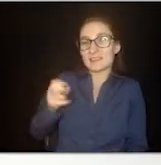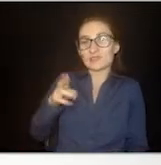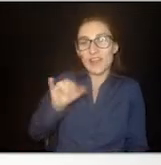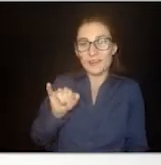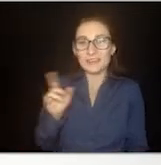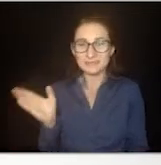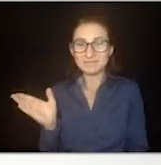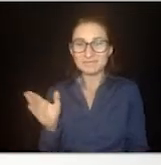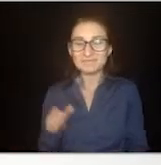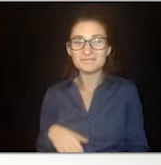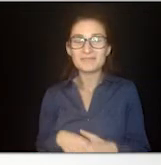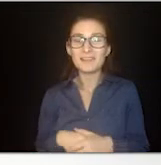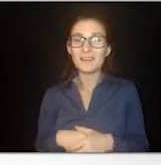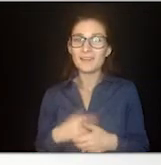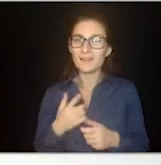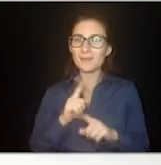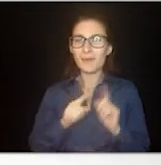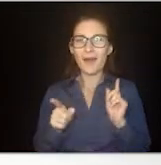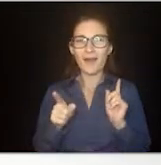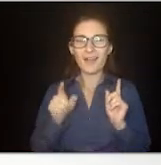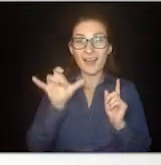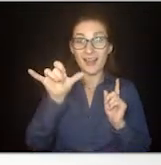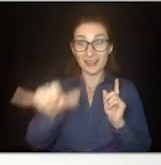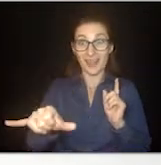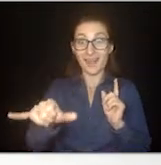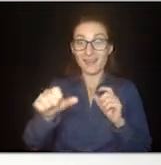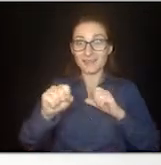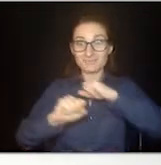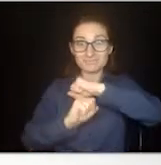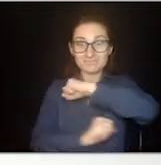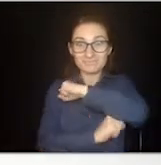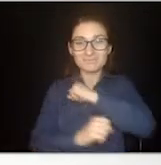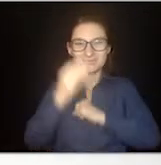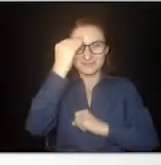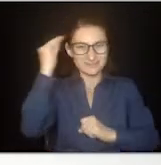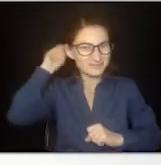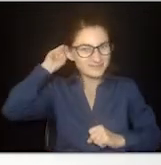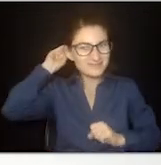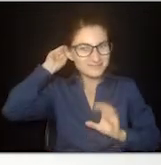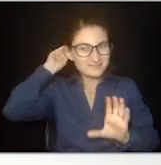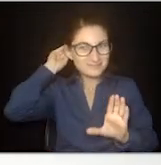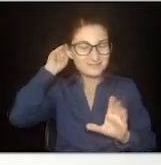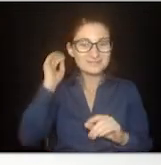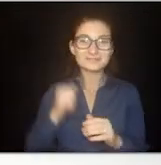Sherry and let her do a little more on appetites and aversions, but kind of keep that frame of reference.